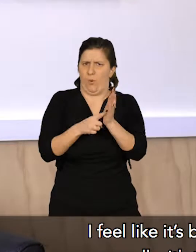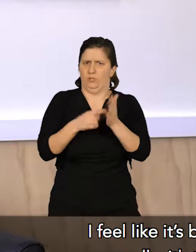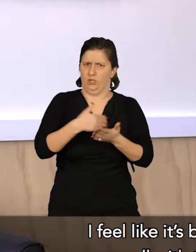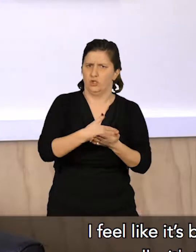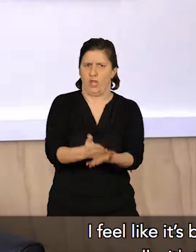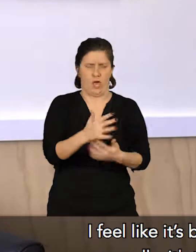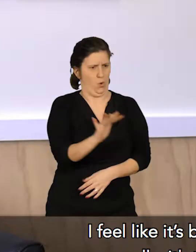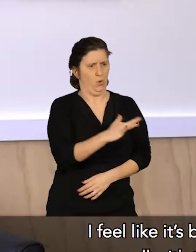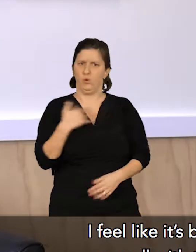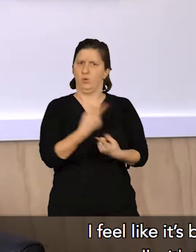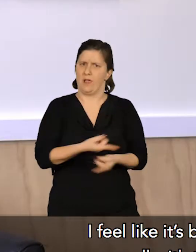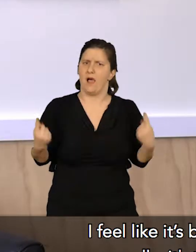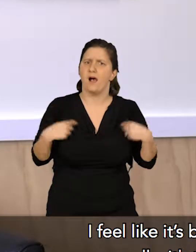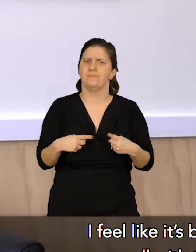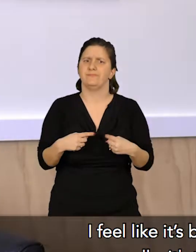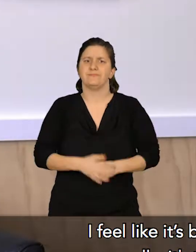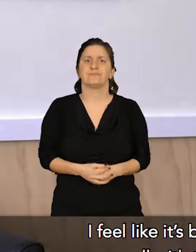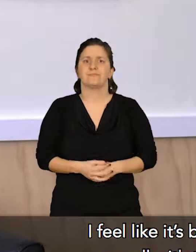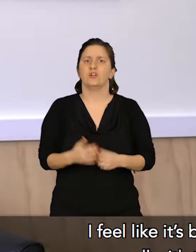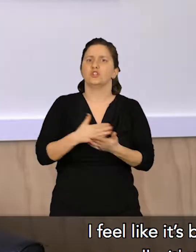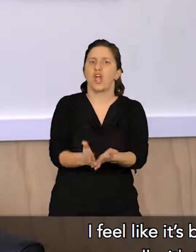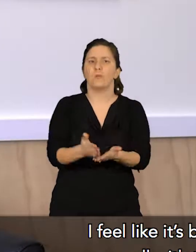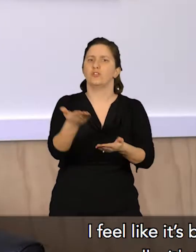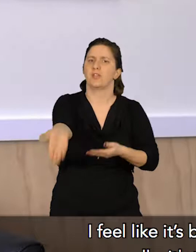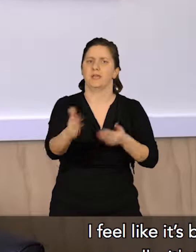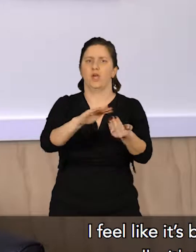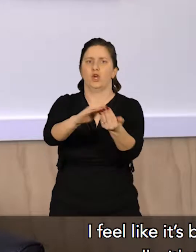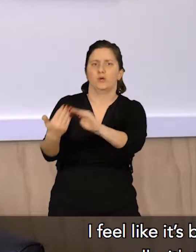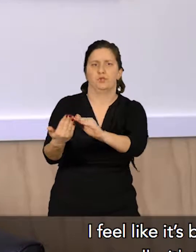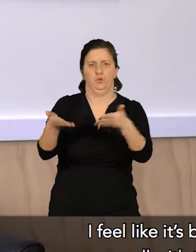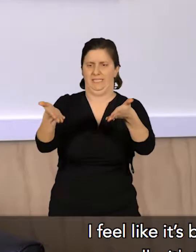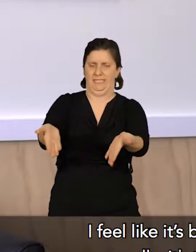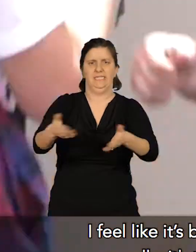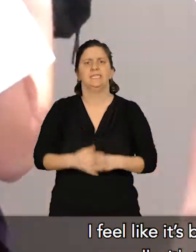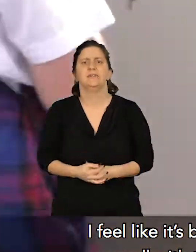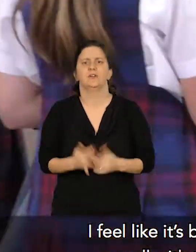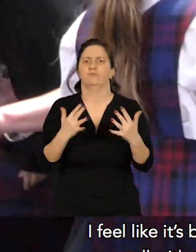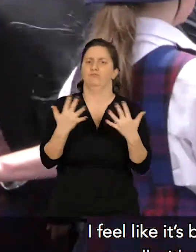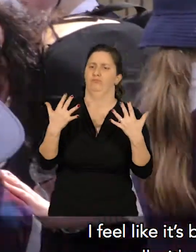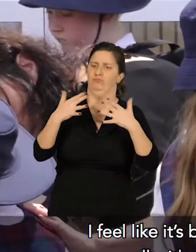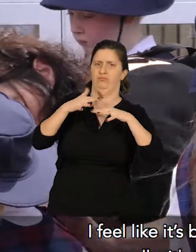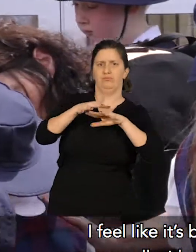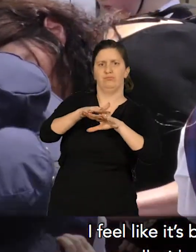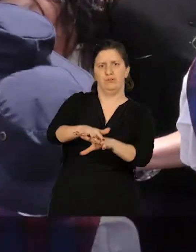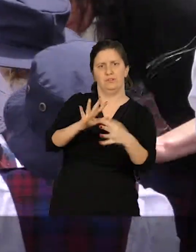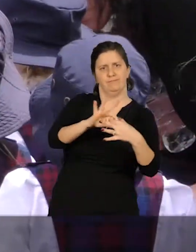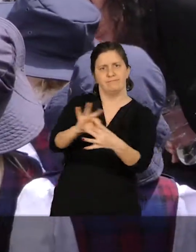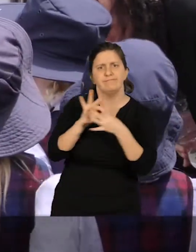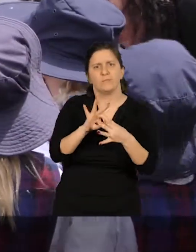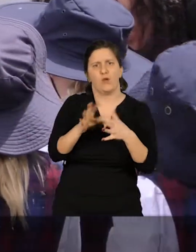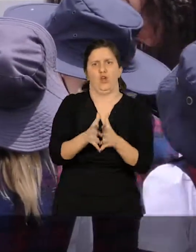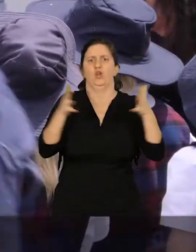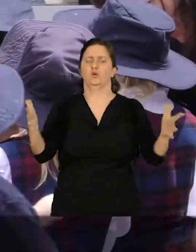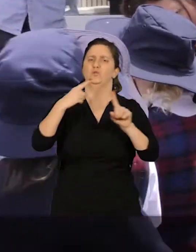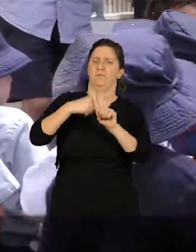able to share who we are as well with that community, so it's that meshing of the two.